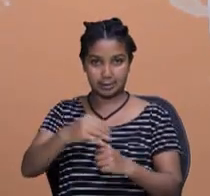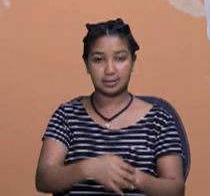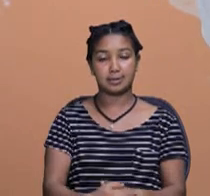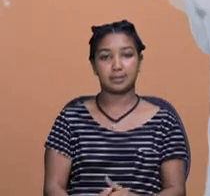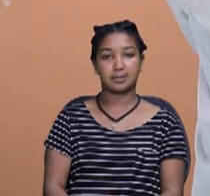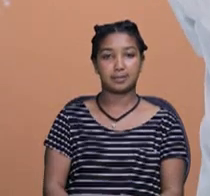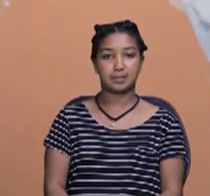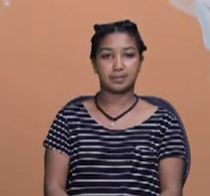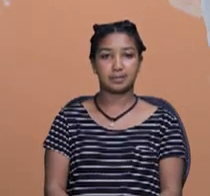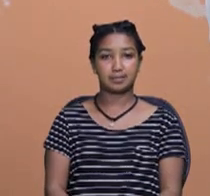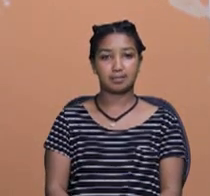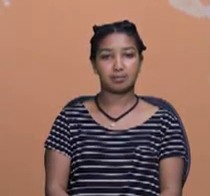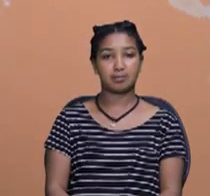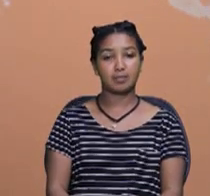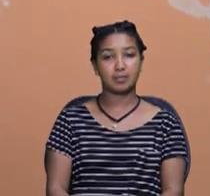pituitary